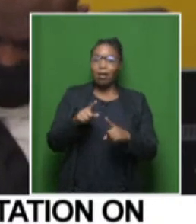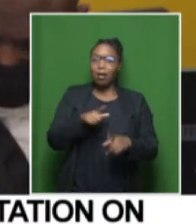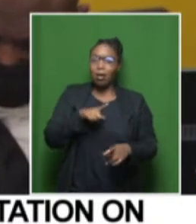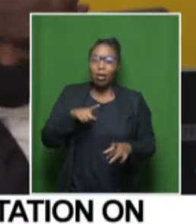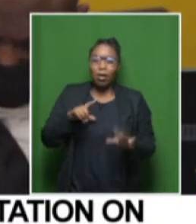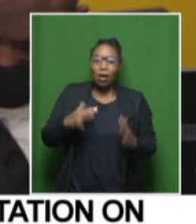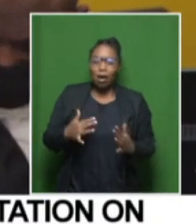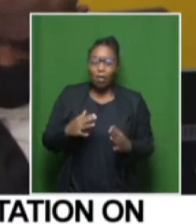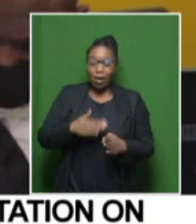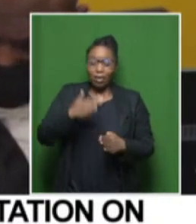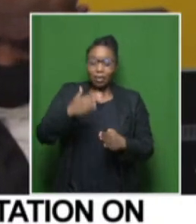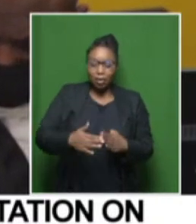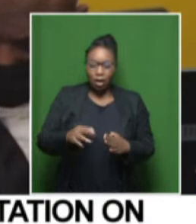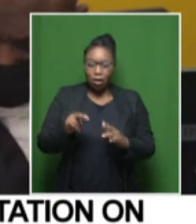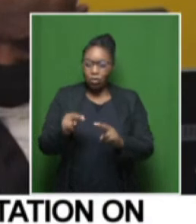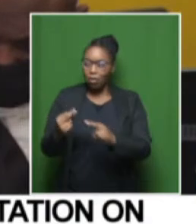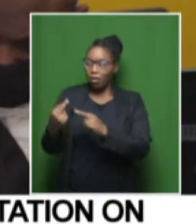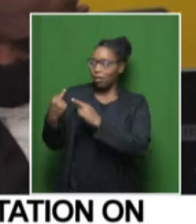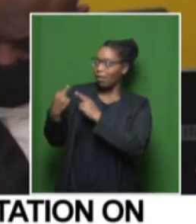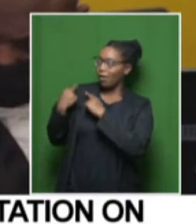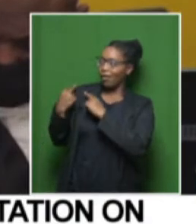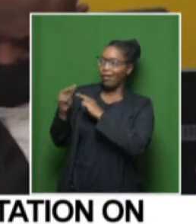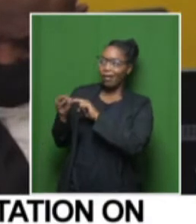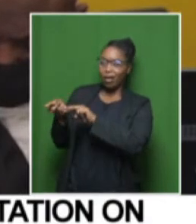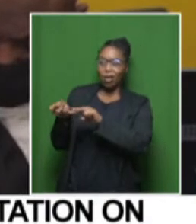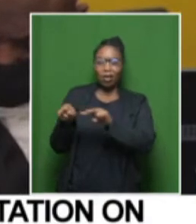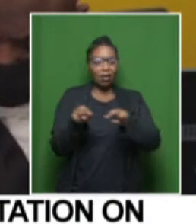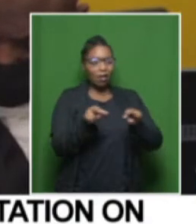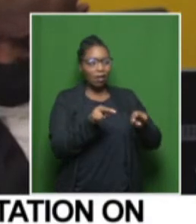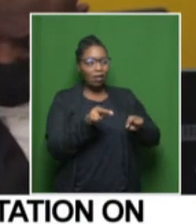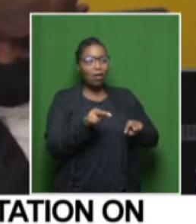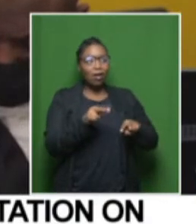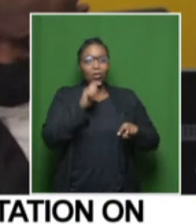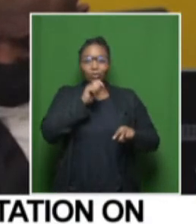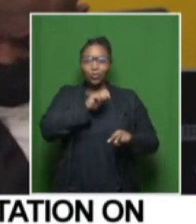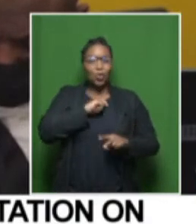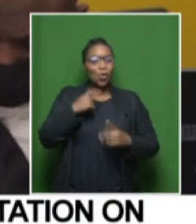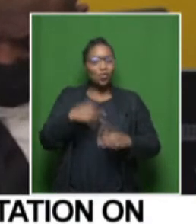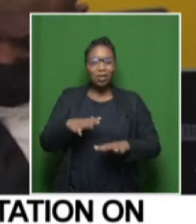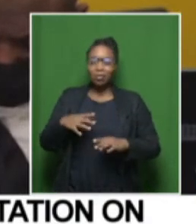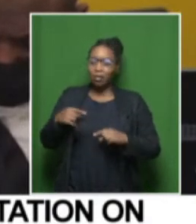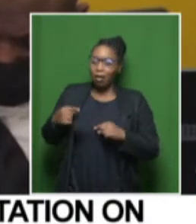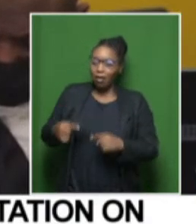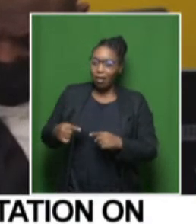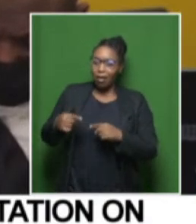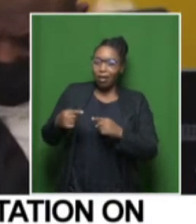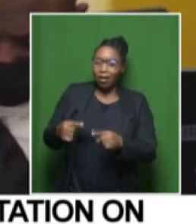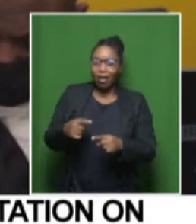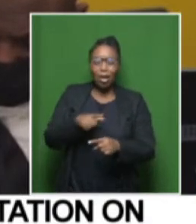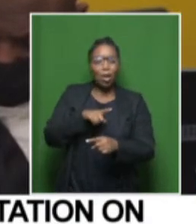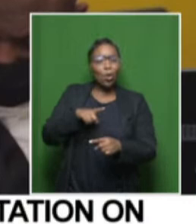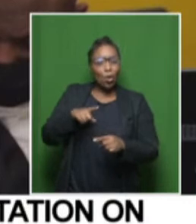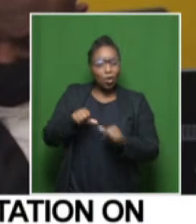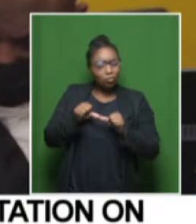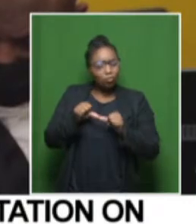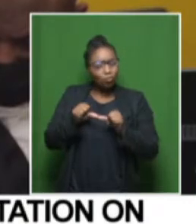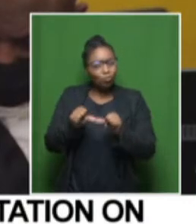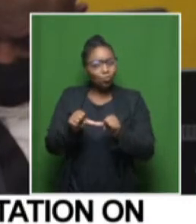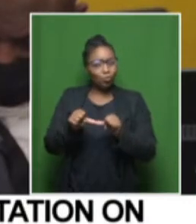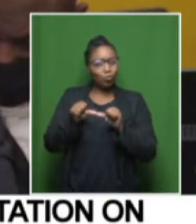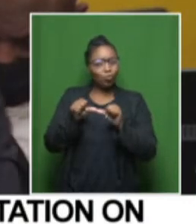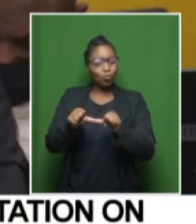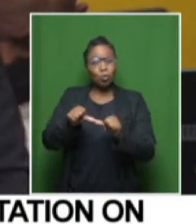and realize how far you have been. We have been on this journey for a long time, and we are still having